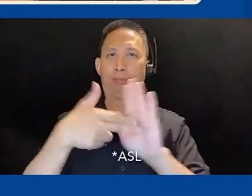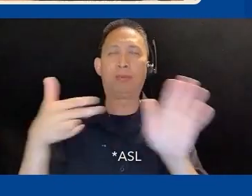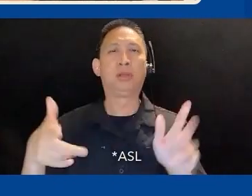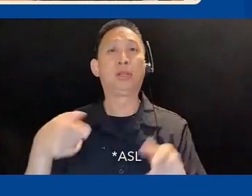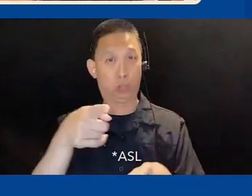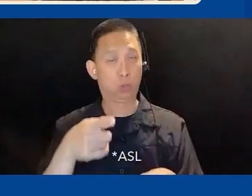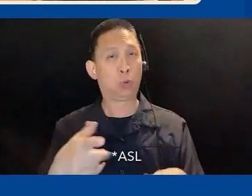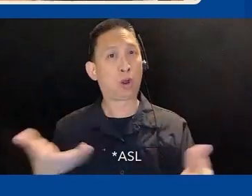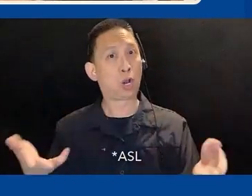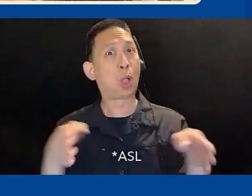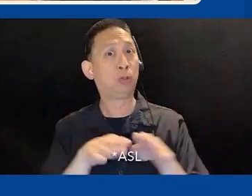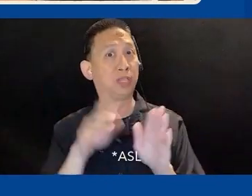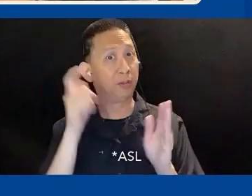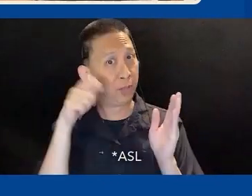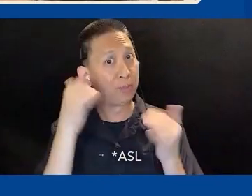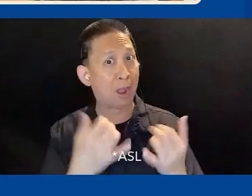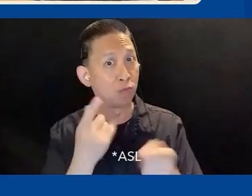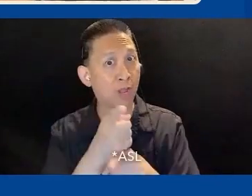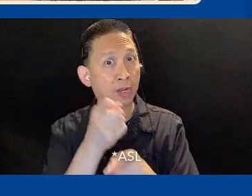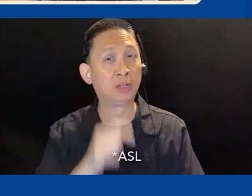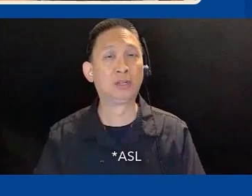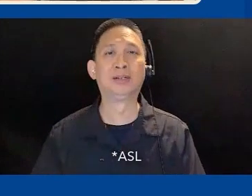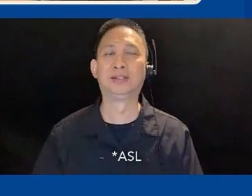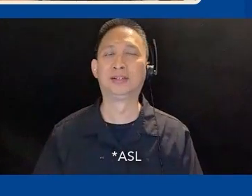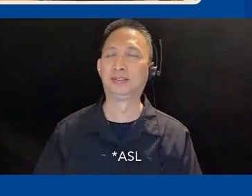about that. Yeah.